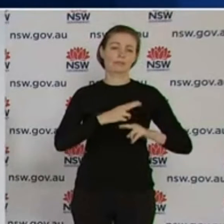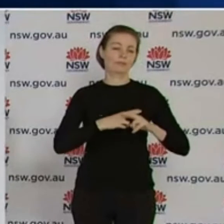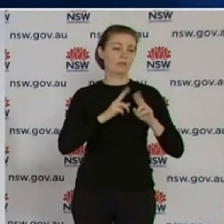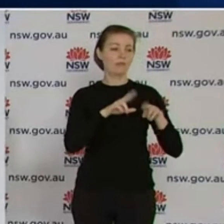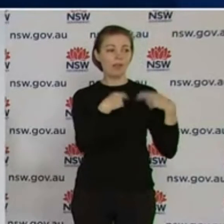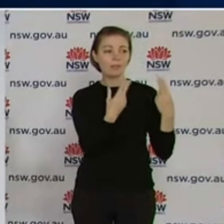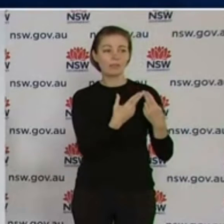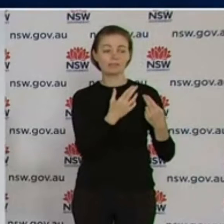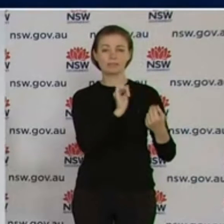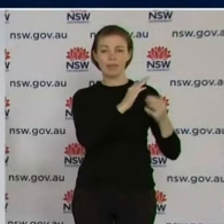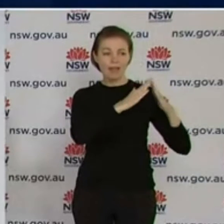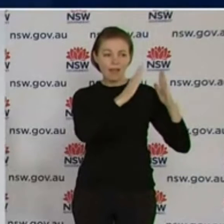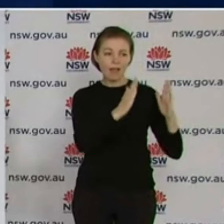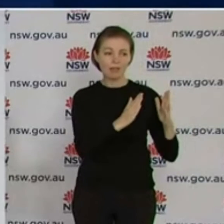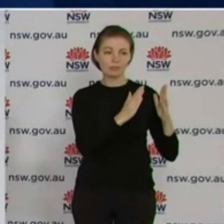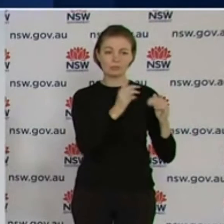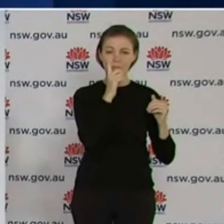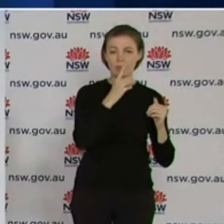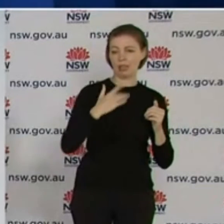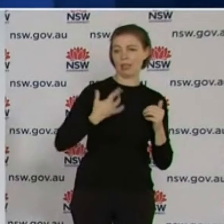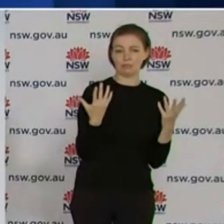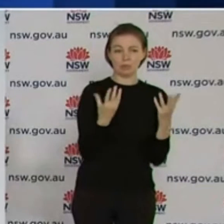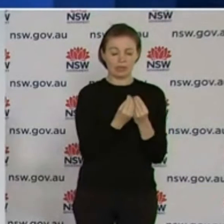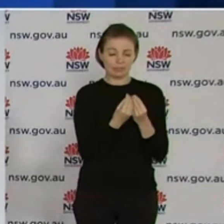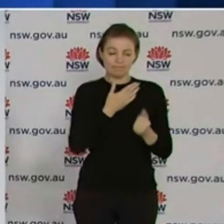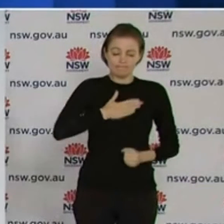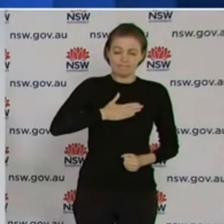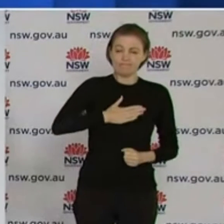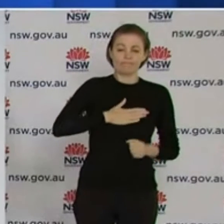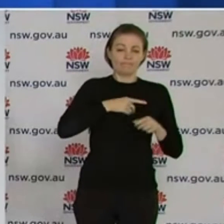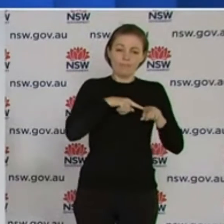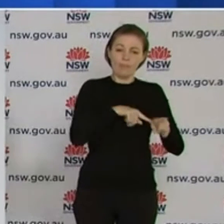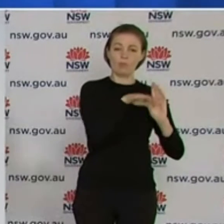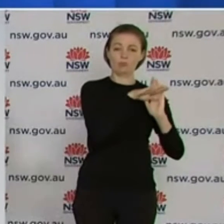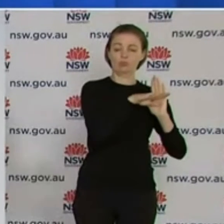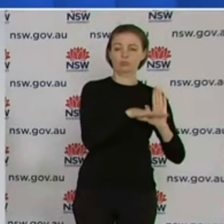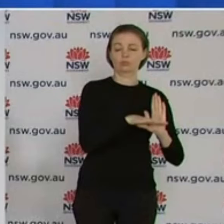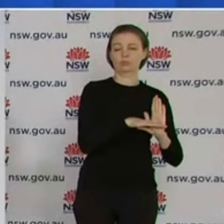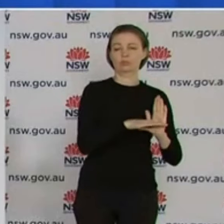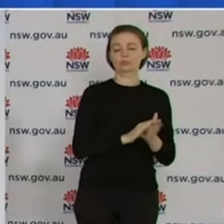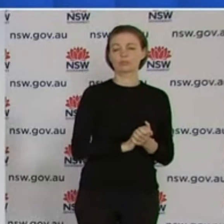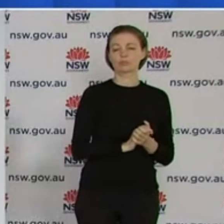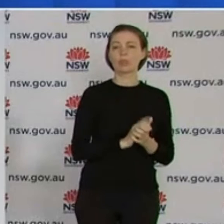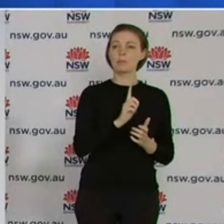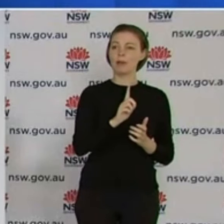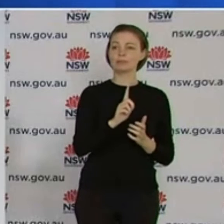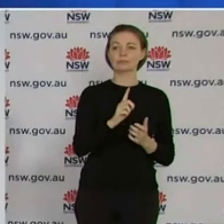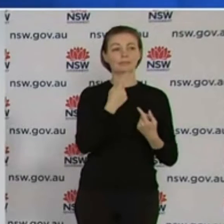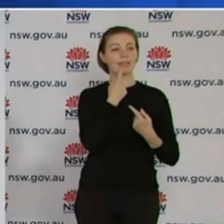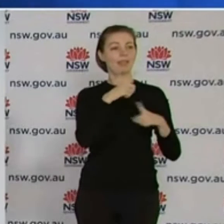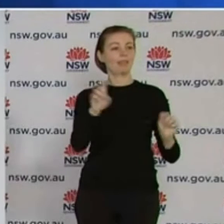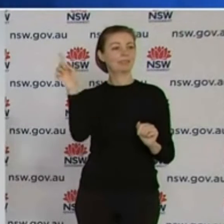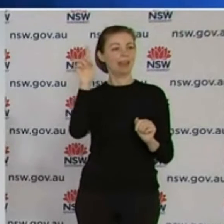meant for households to have to endure those restrictions for such a long period of time. But I hope today's announcement